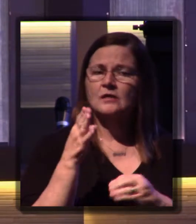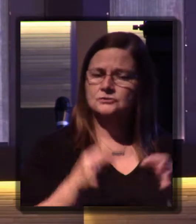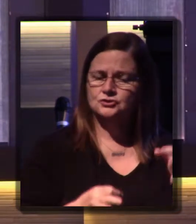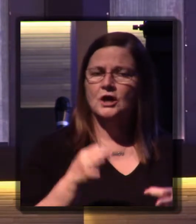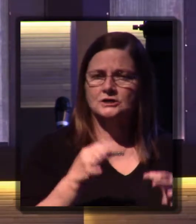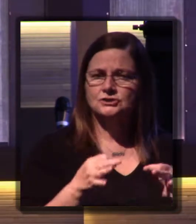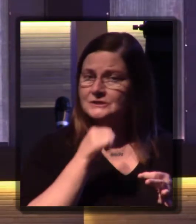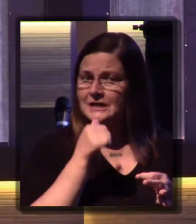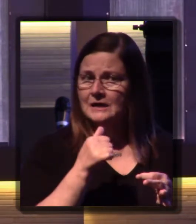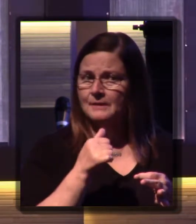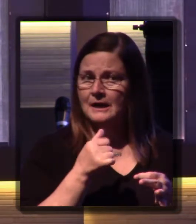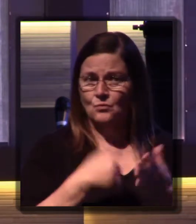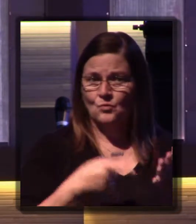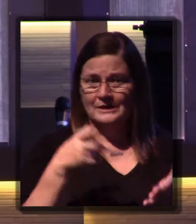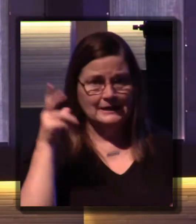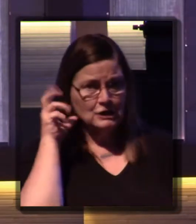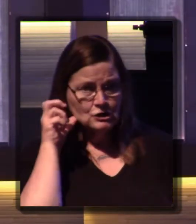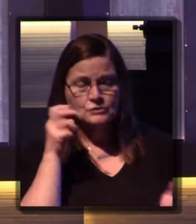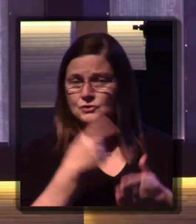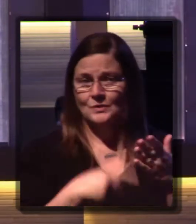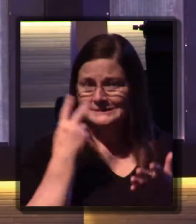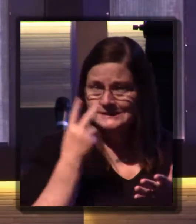who is going to judge not by what his ears